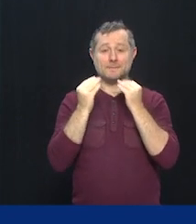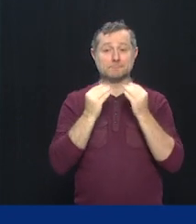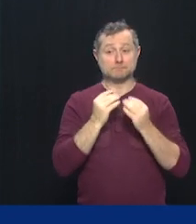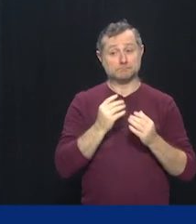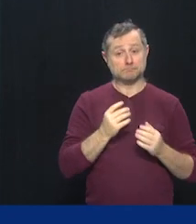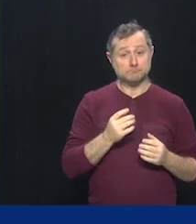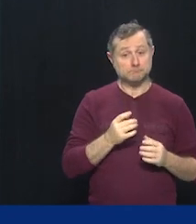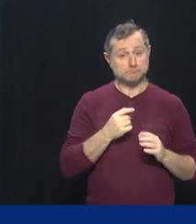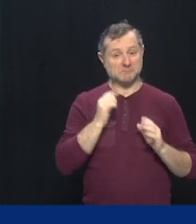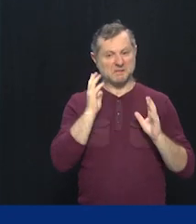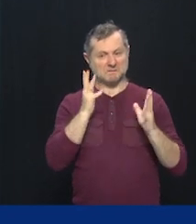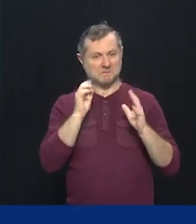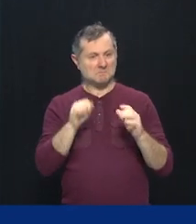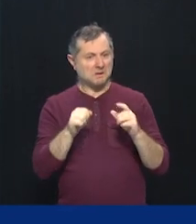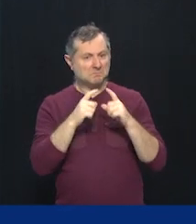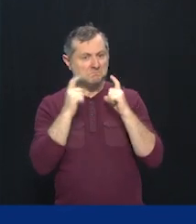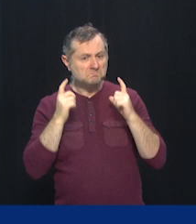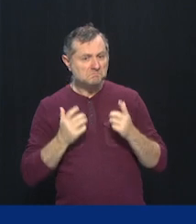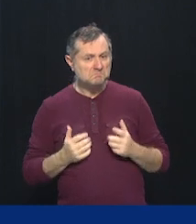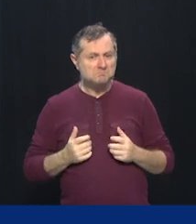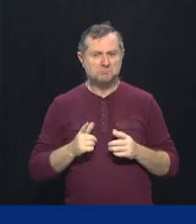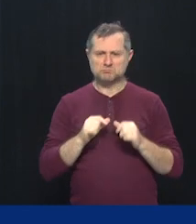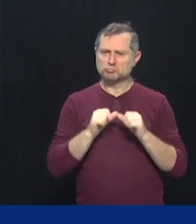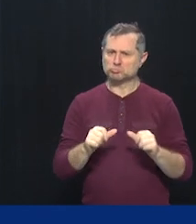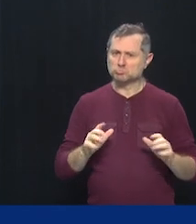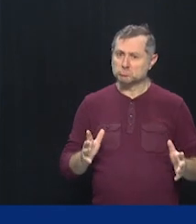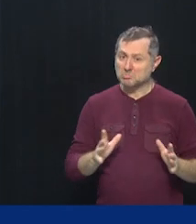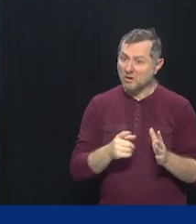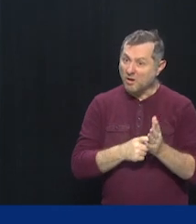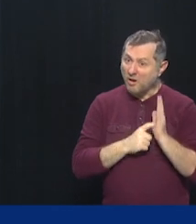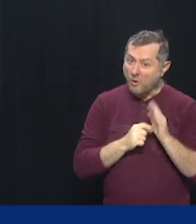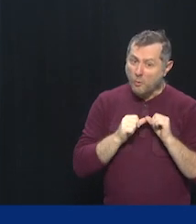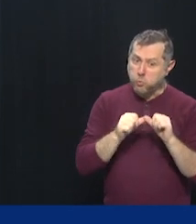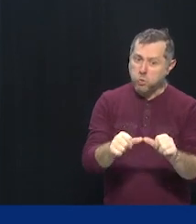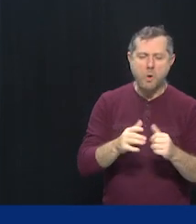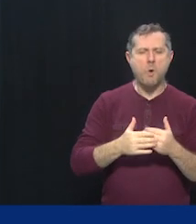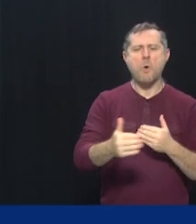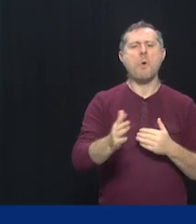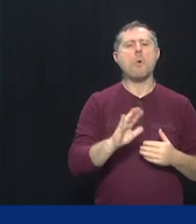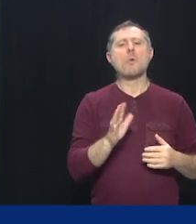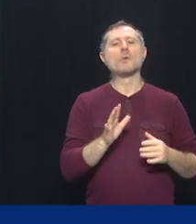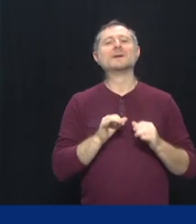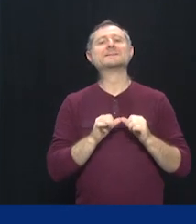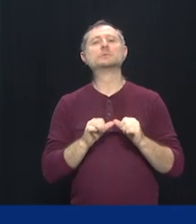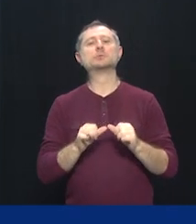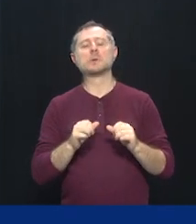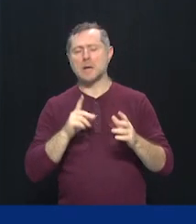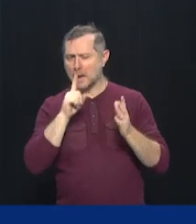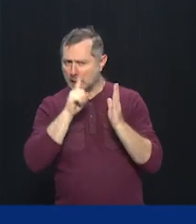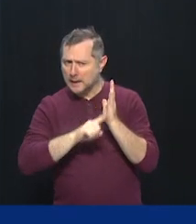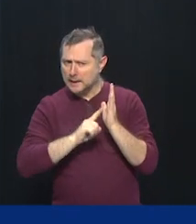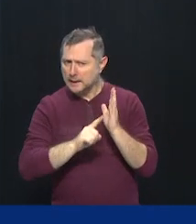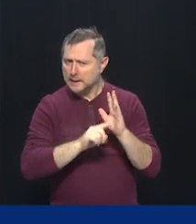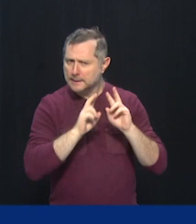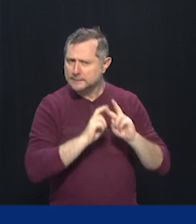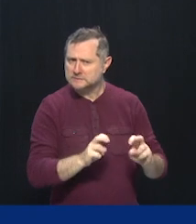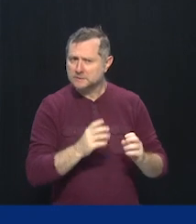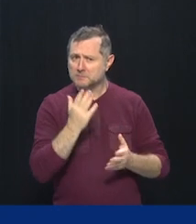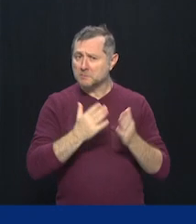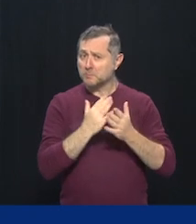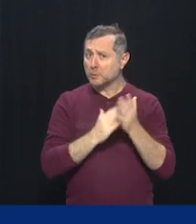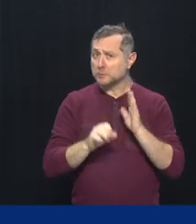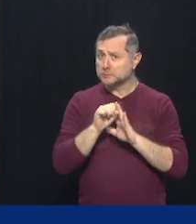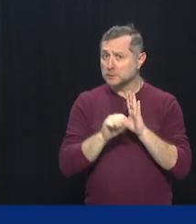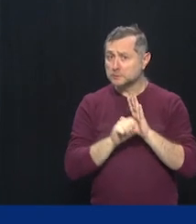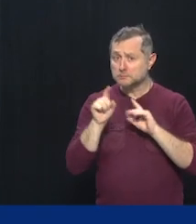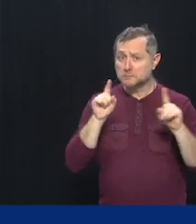now, and we'll assess, because there'll be parts of our state where the numbers drop. You get the vaccination numbers, and we get the vaccine out to